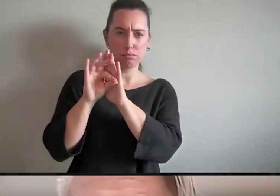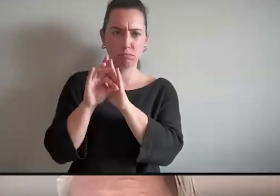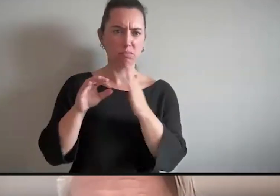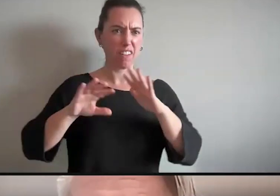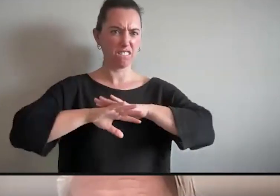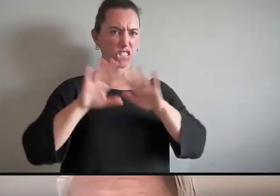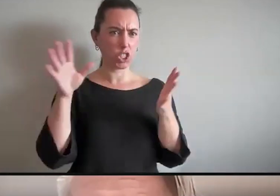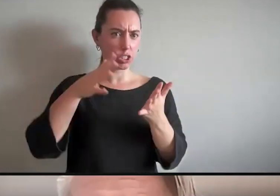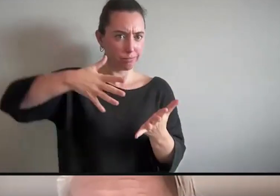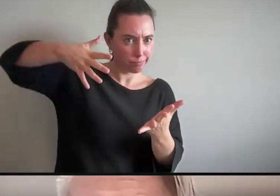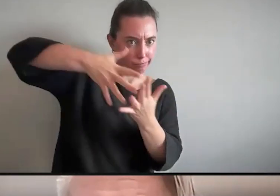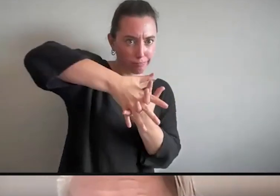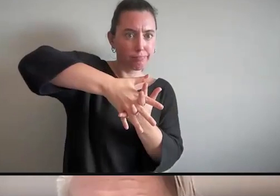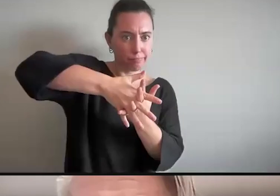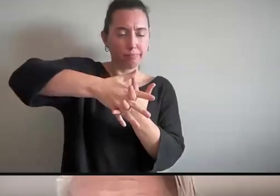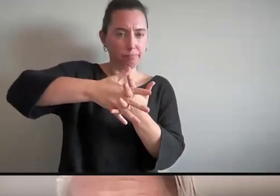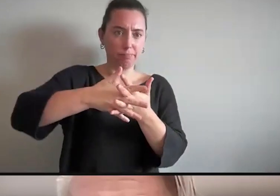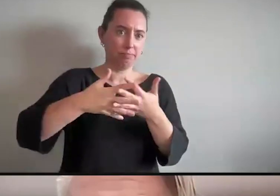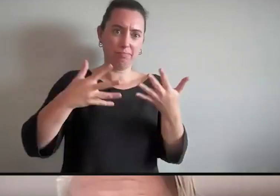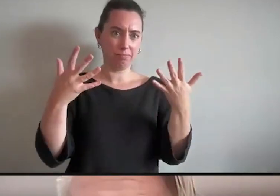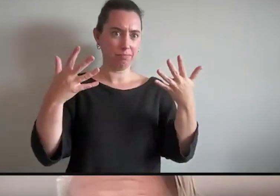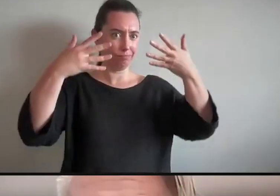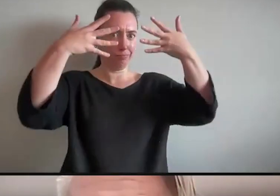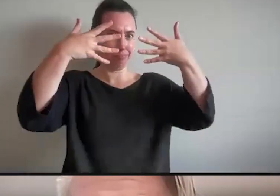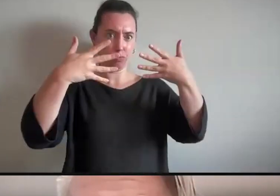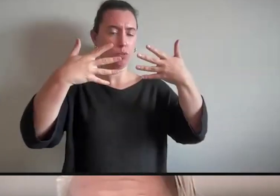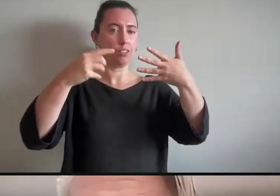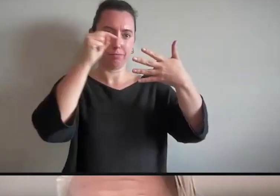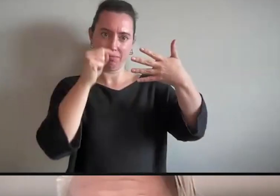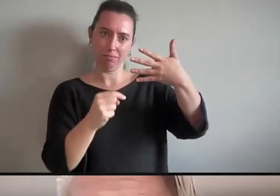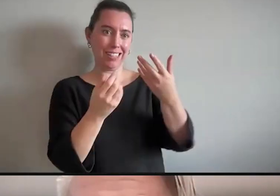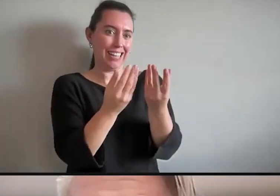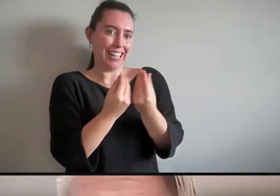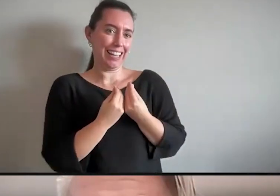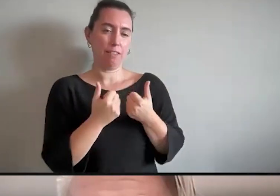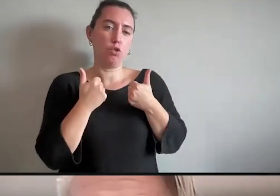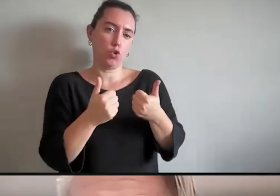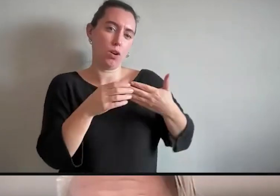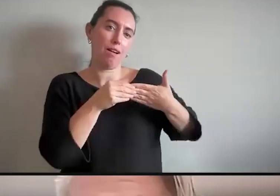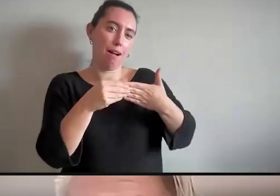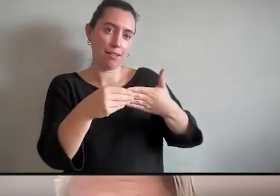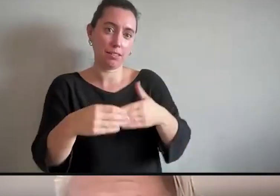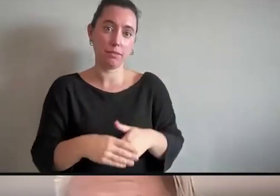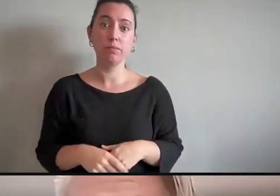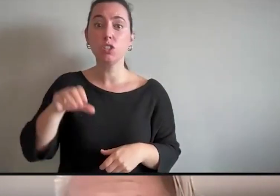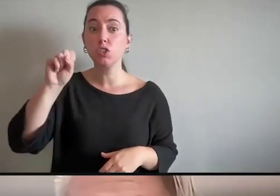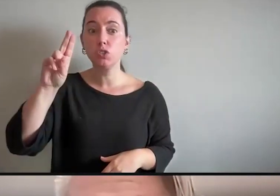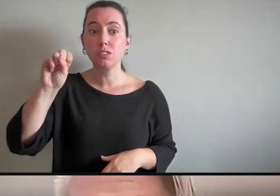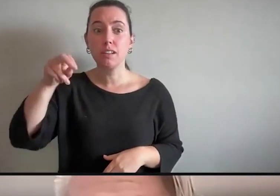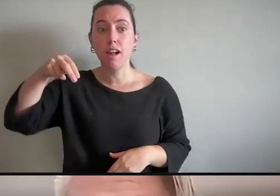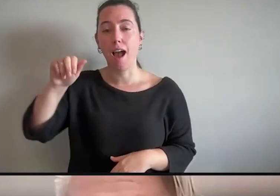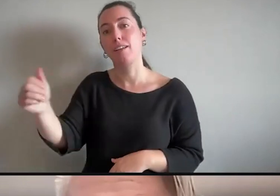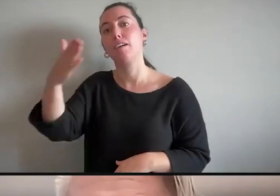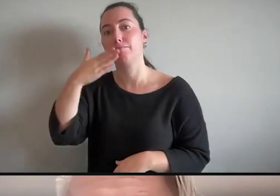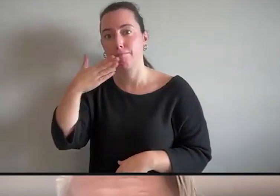Follow the guidance and just give good guidance. Yeah, very good. That was a very good example. Thank you. Christopher, what do you